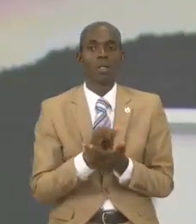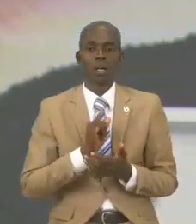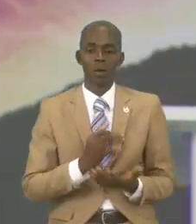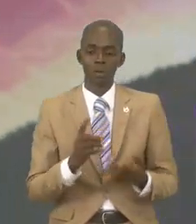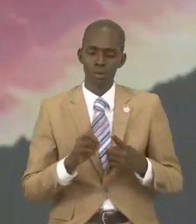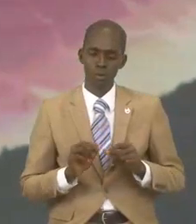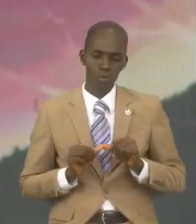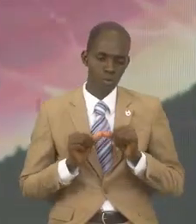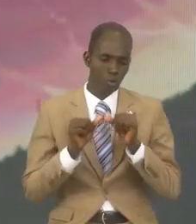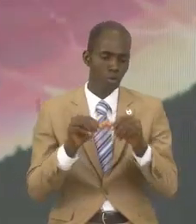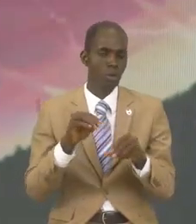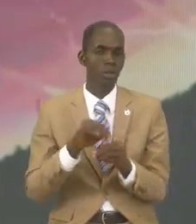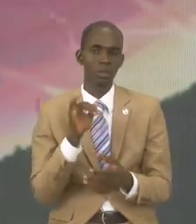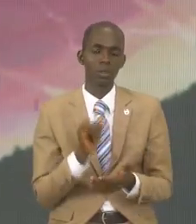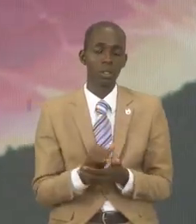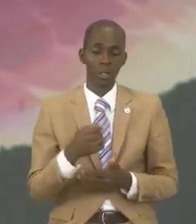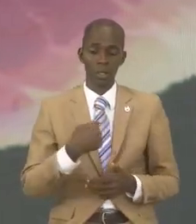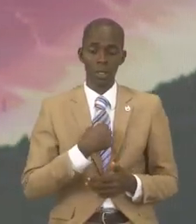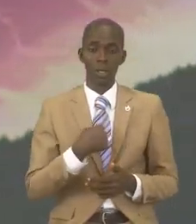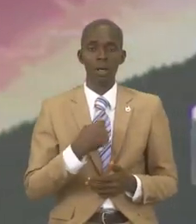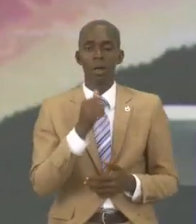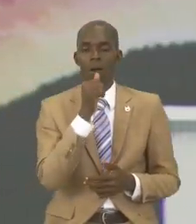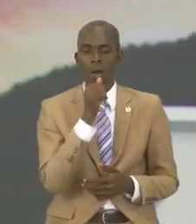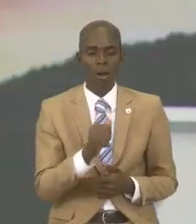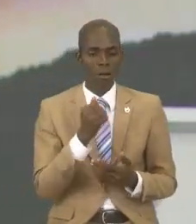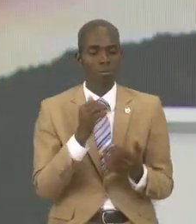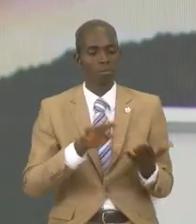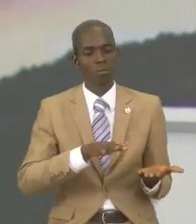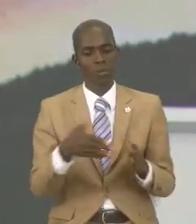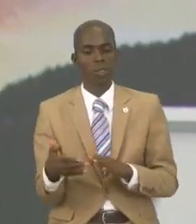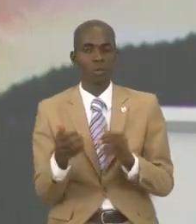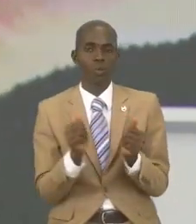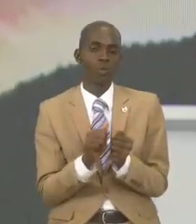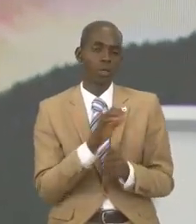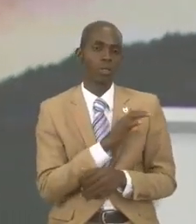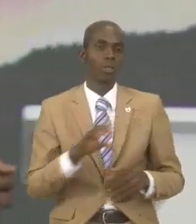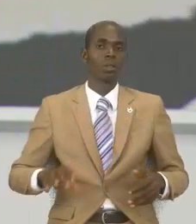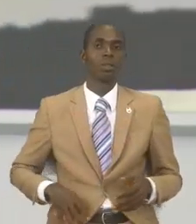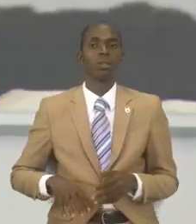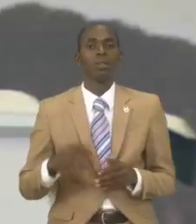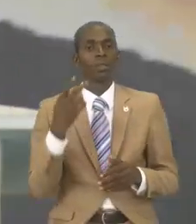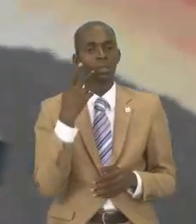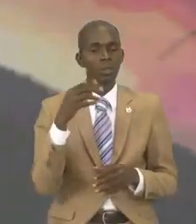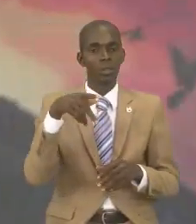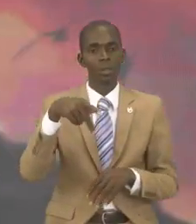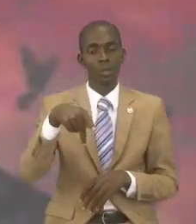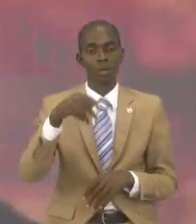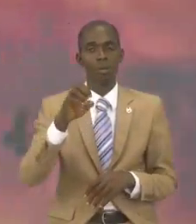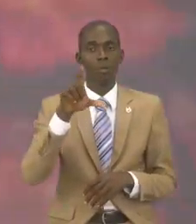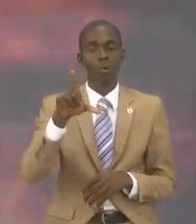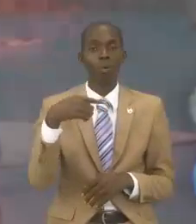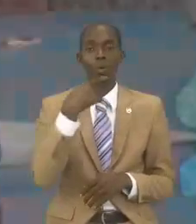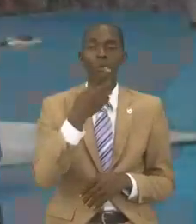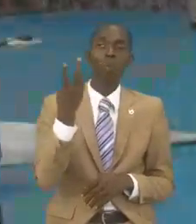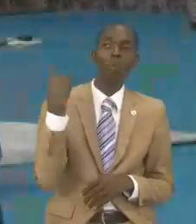remain that way. I am crucified with Christ. Look at Paul, who was Saul.